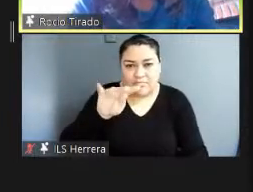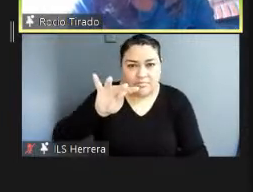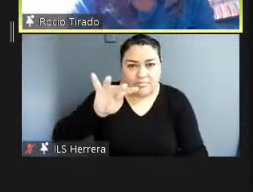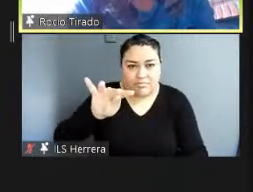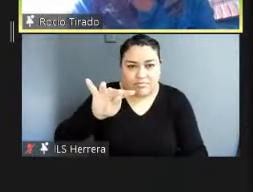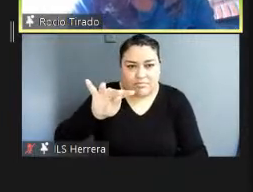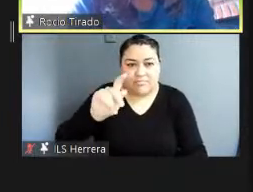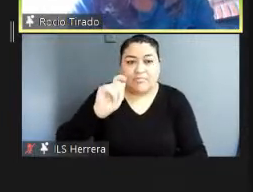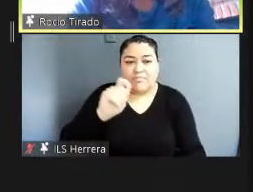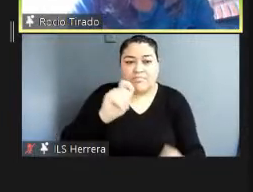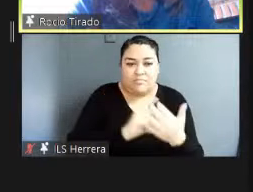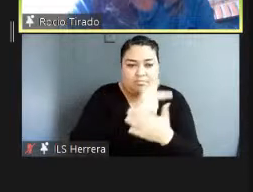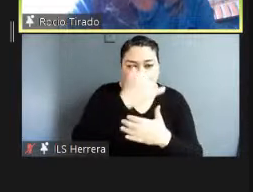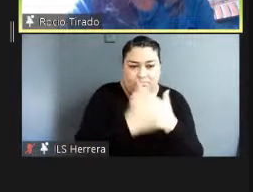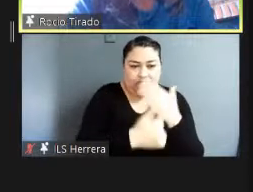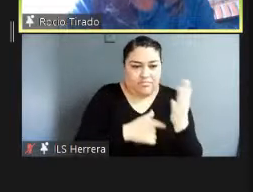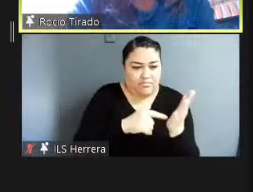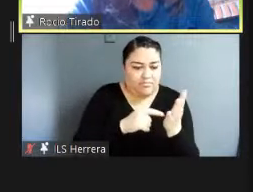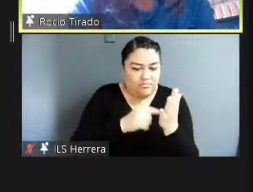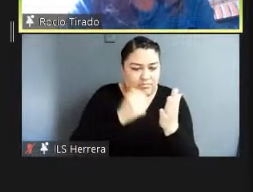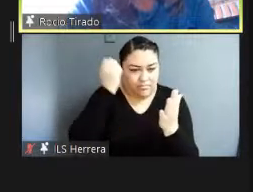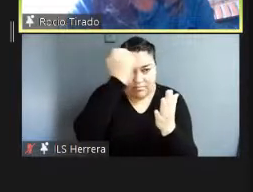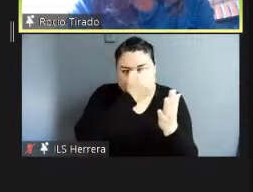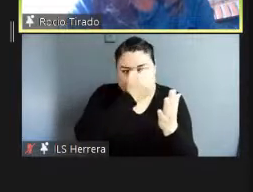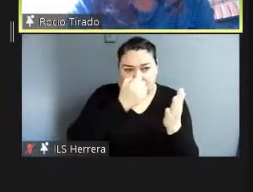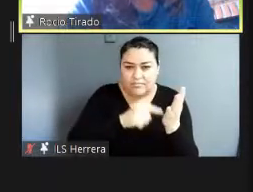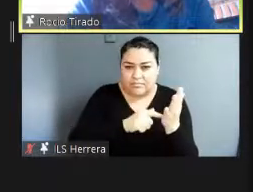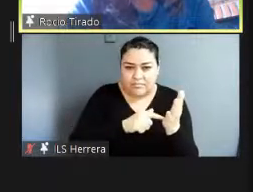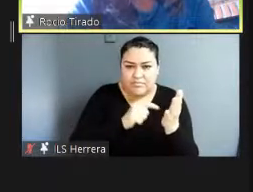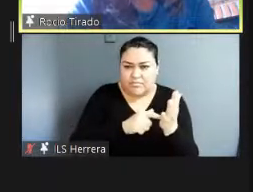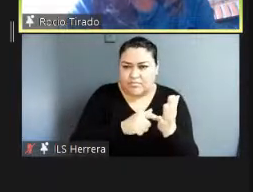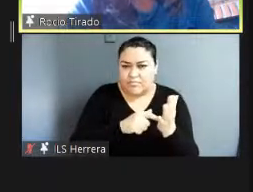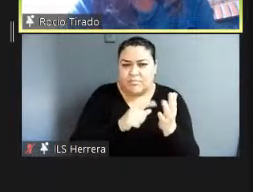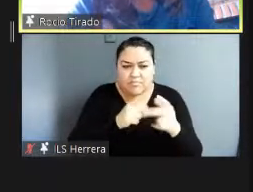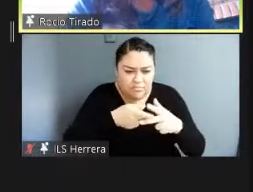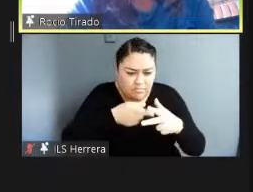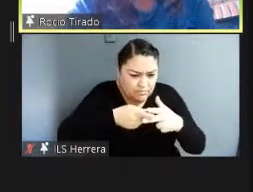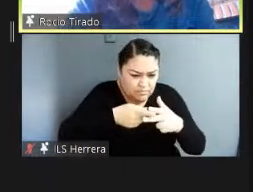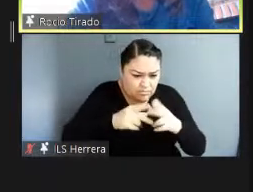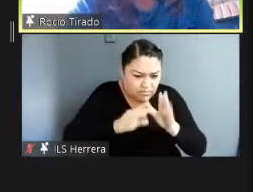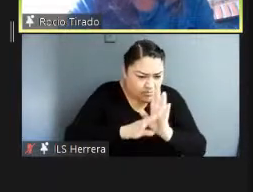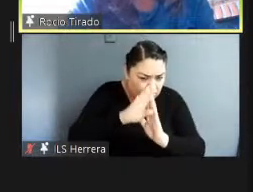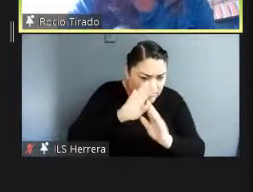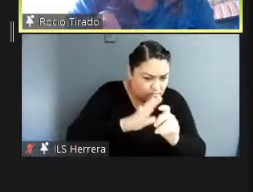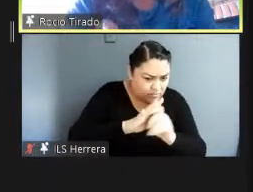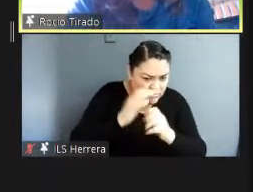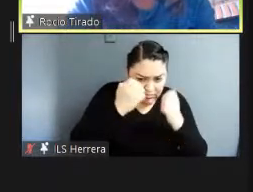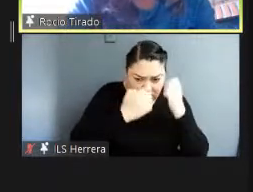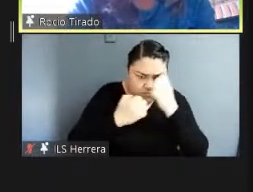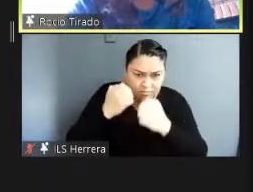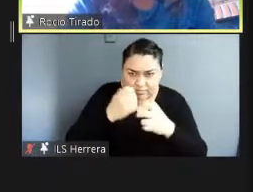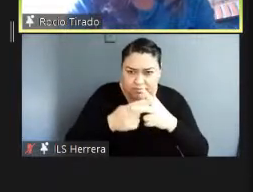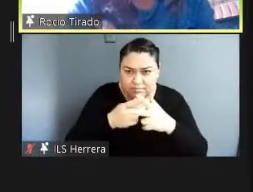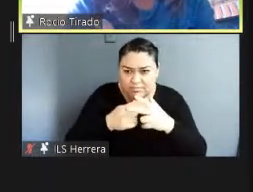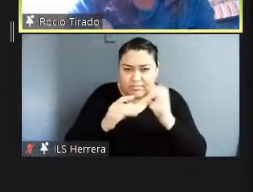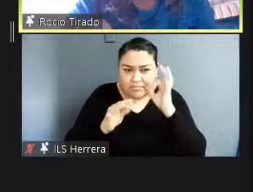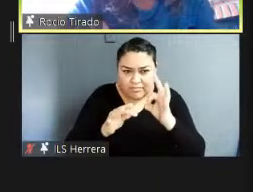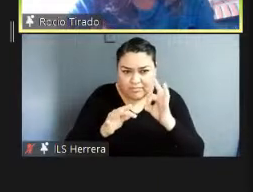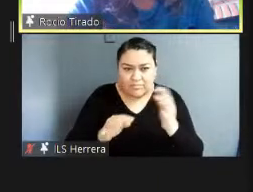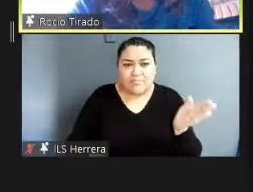2019, we did assessment of the 2010 curriculum and dissemination of results in order to